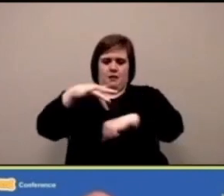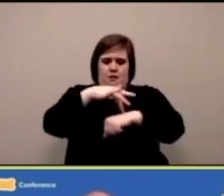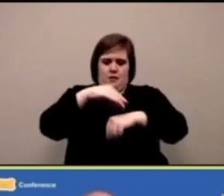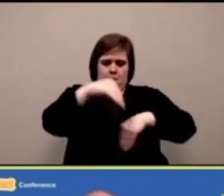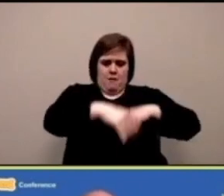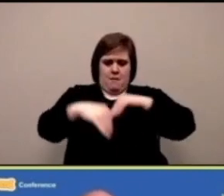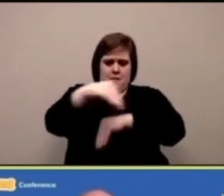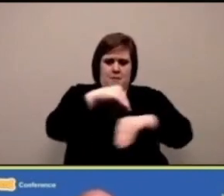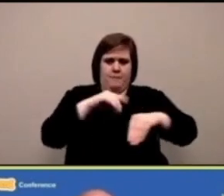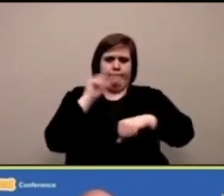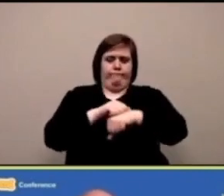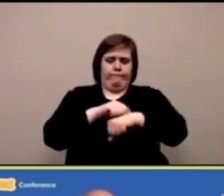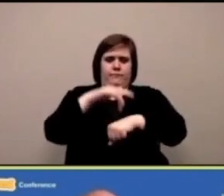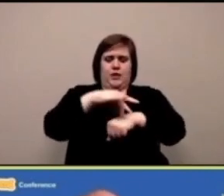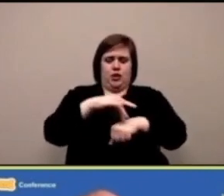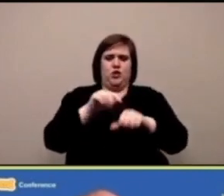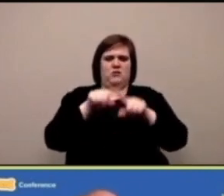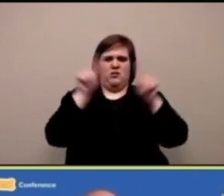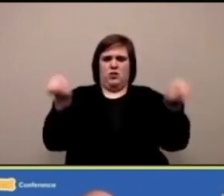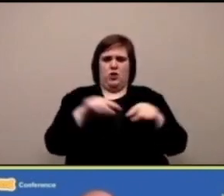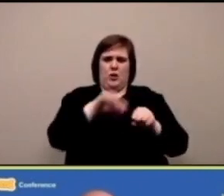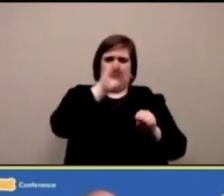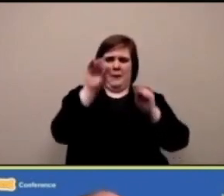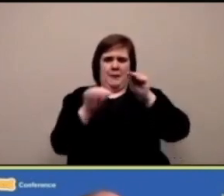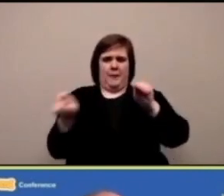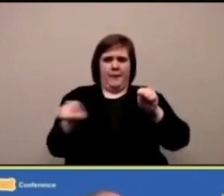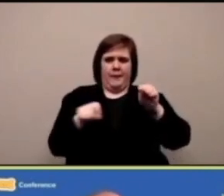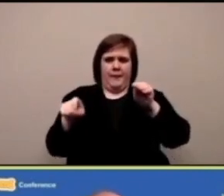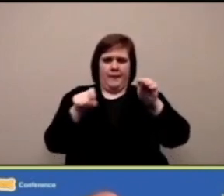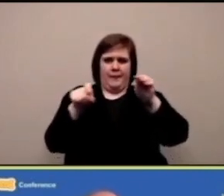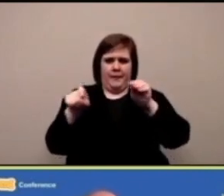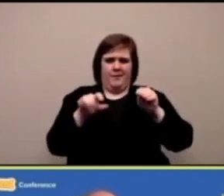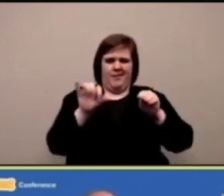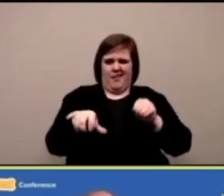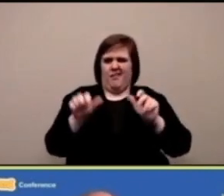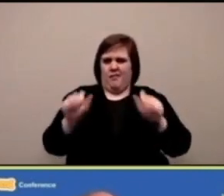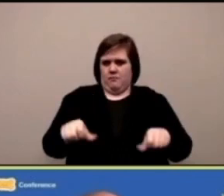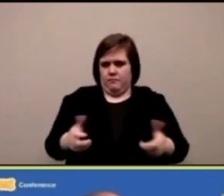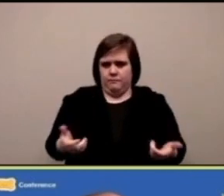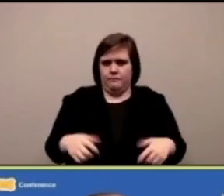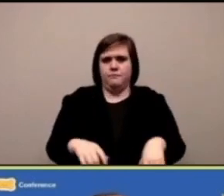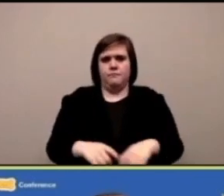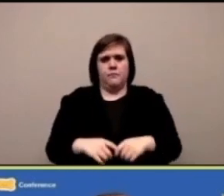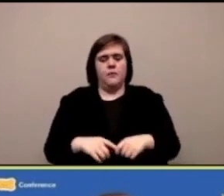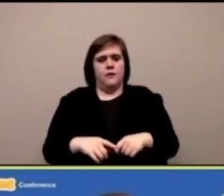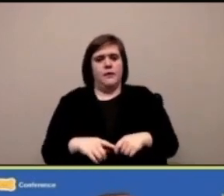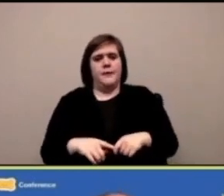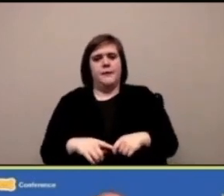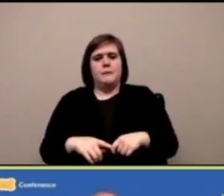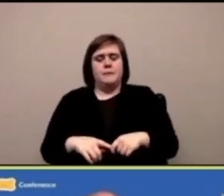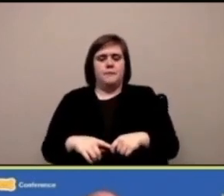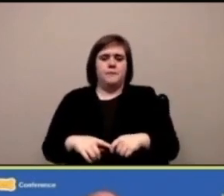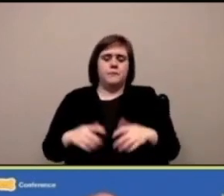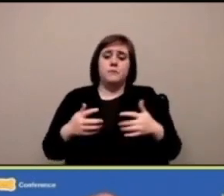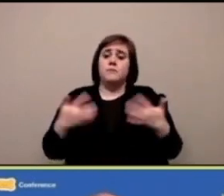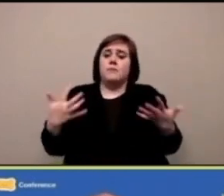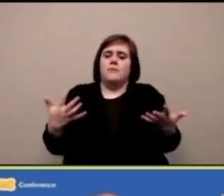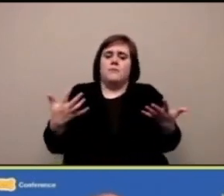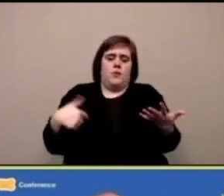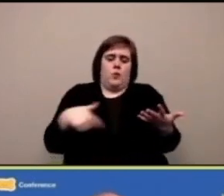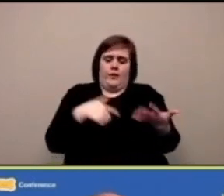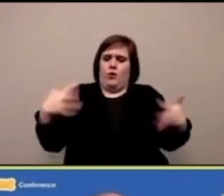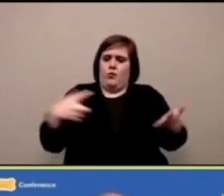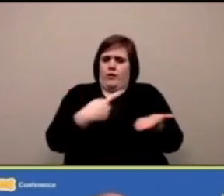definitely different ways you can take this activity and run with it. So, and so we've already talked about this, but what are